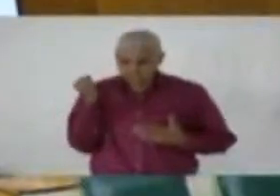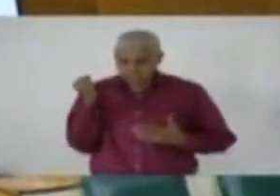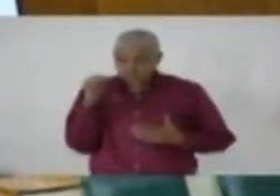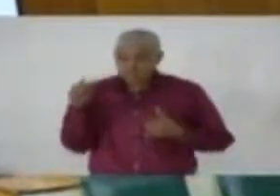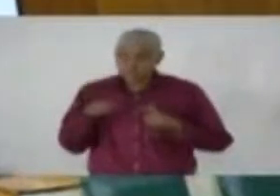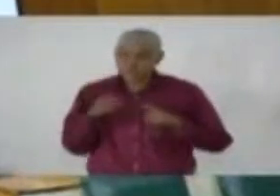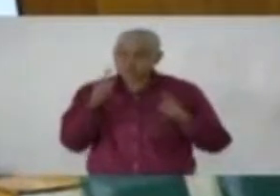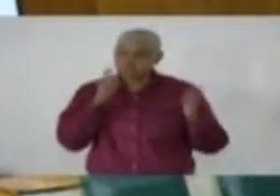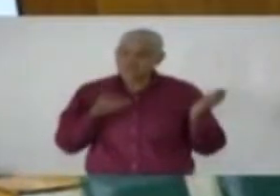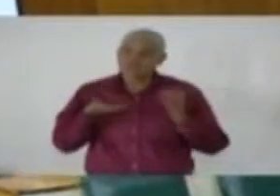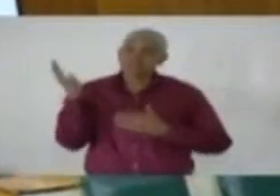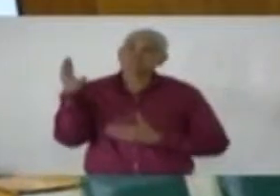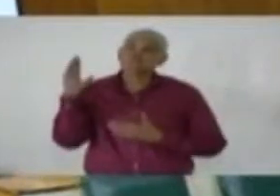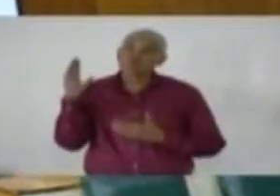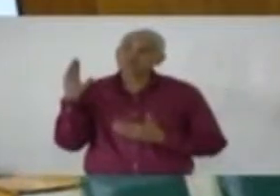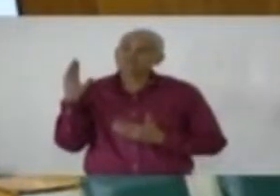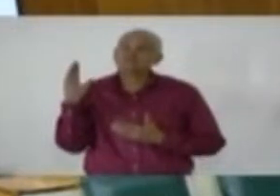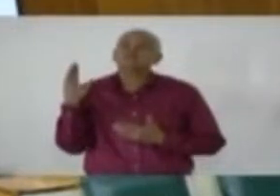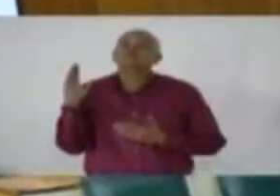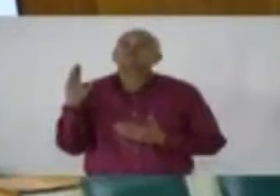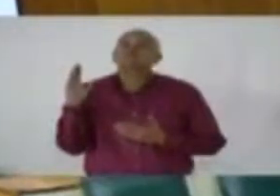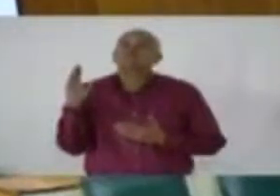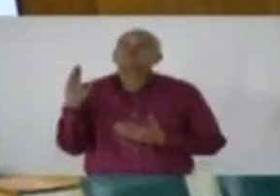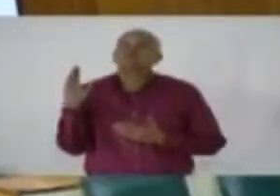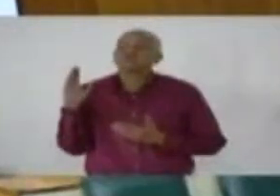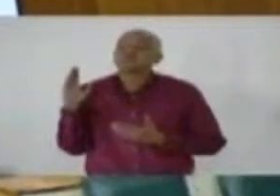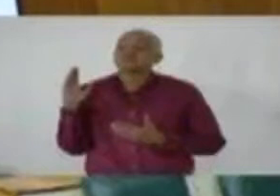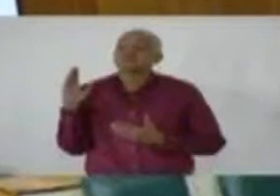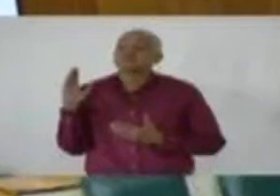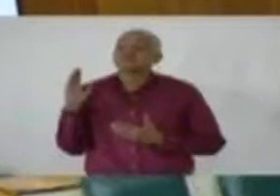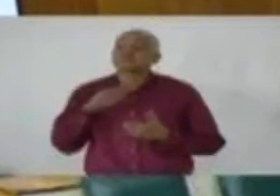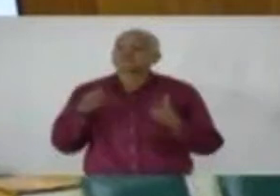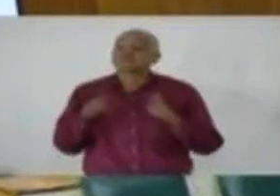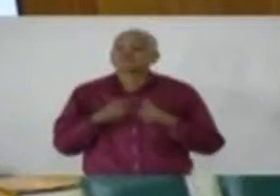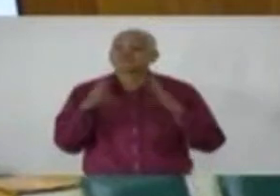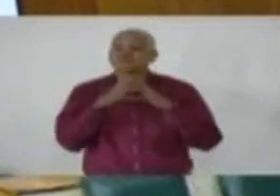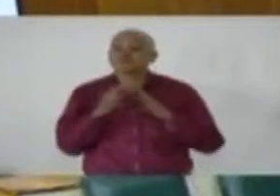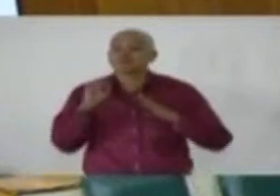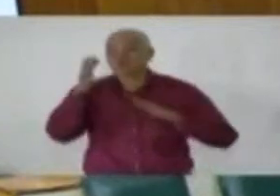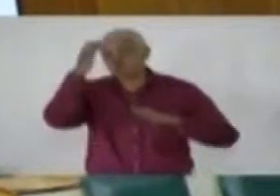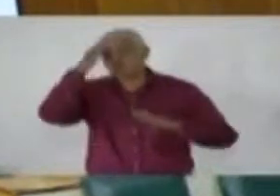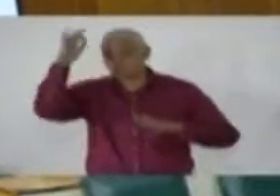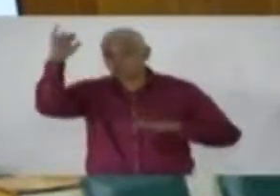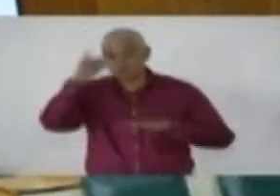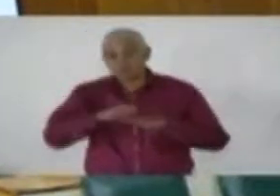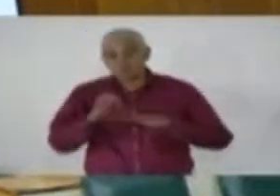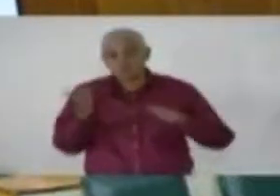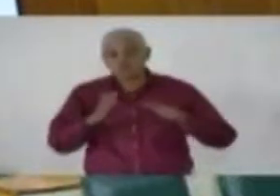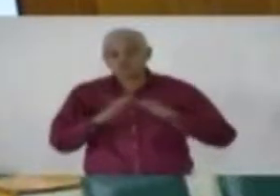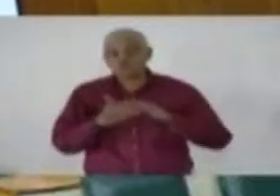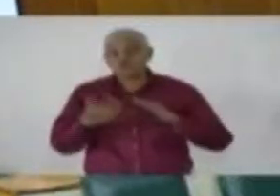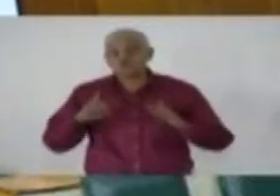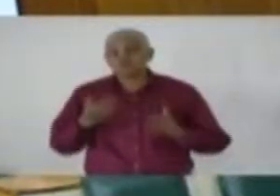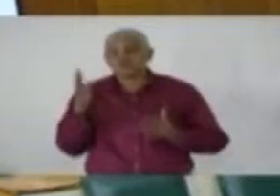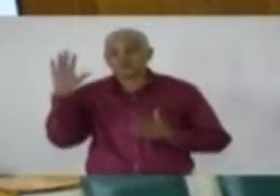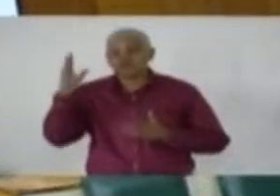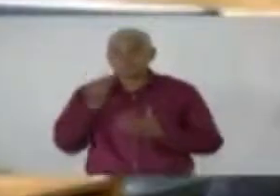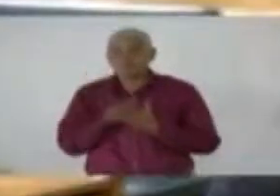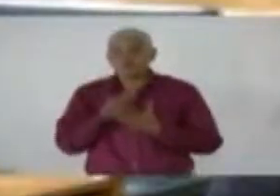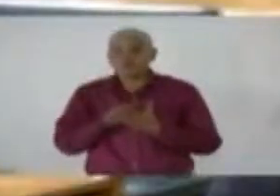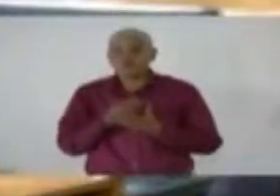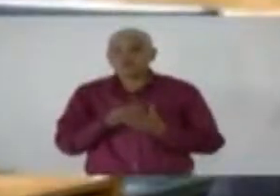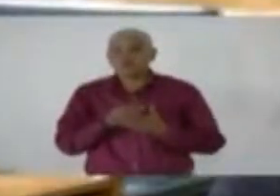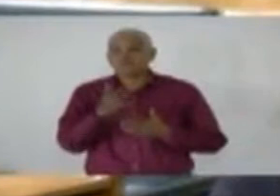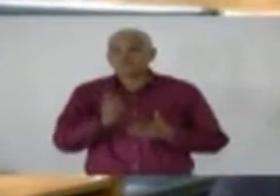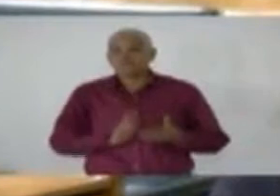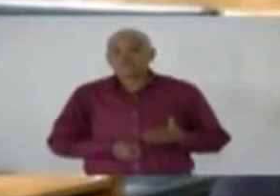you export. When an American, European, or anybody else comes here with hard currency, they buy